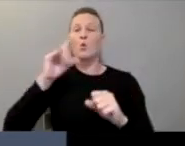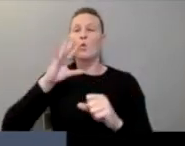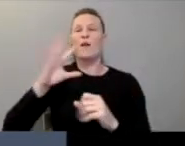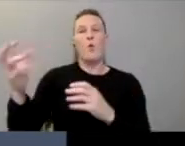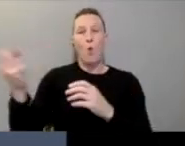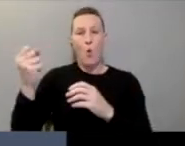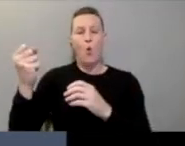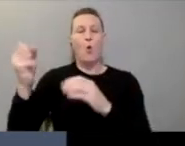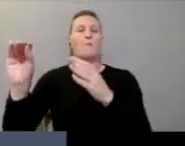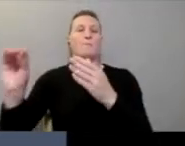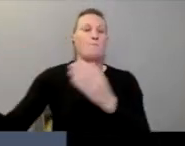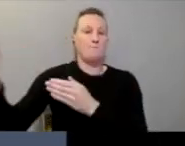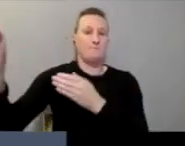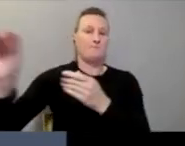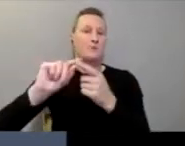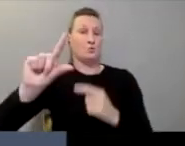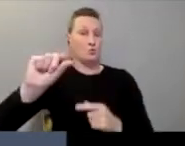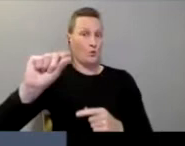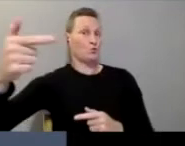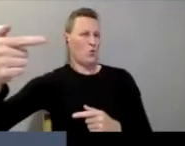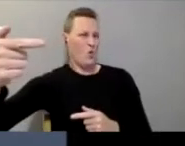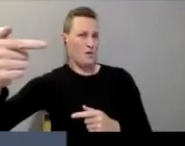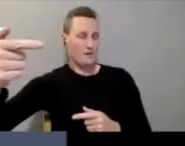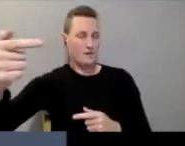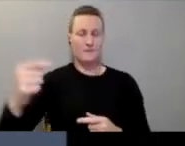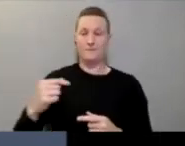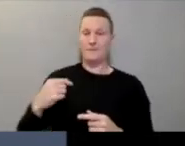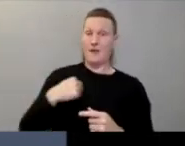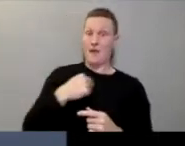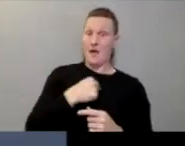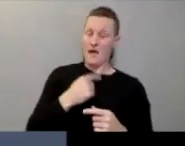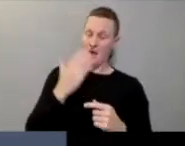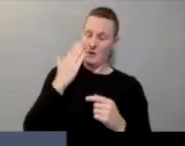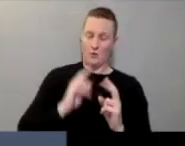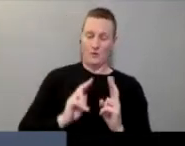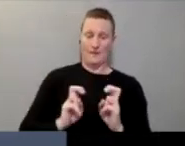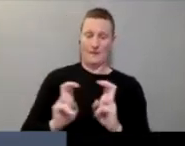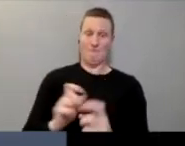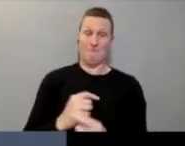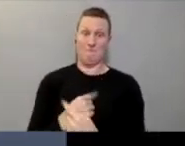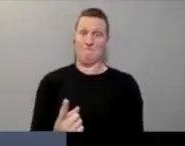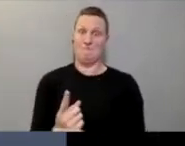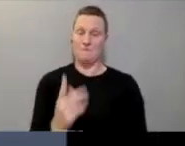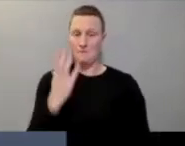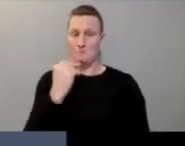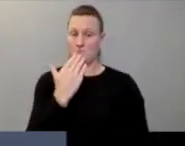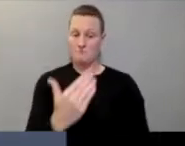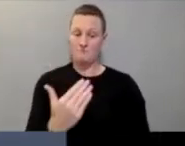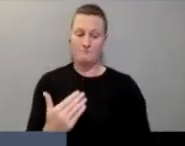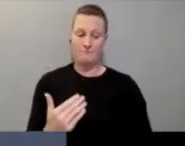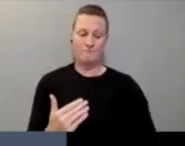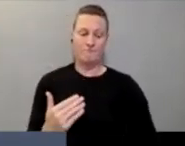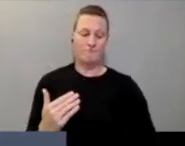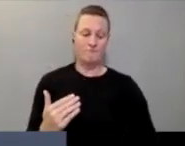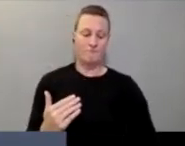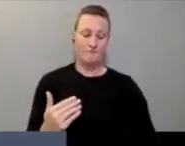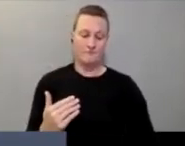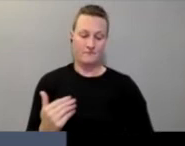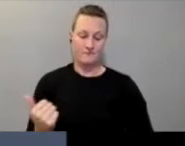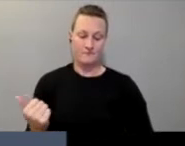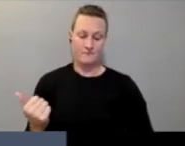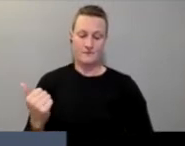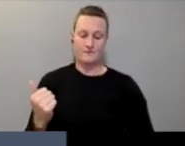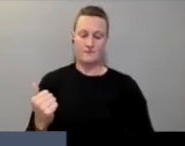theme for 2 years, and it has worked out to our advantage. So the artist receives a